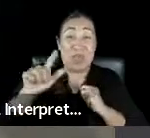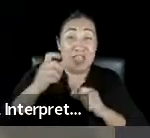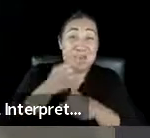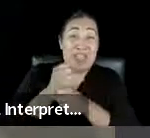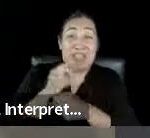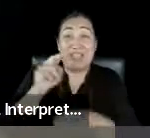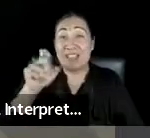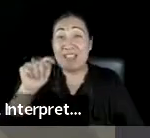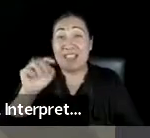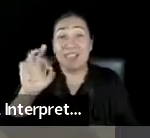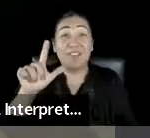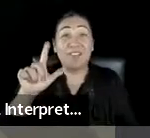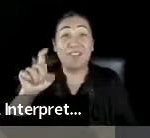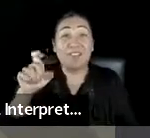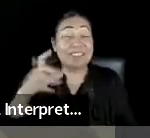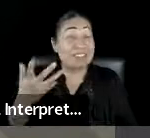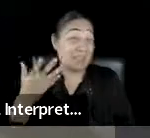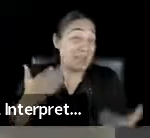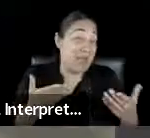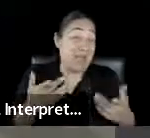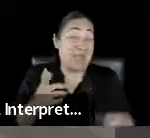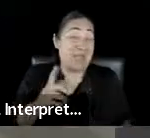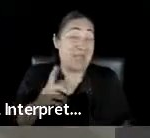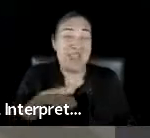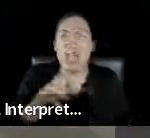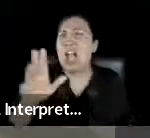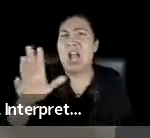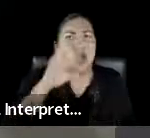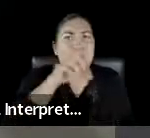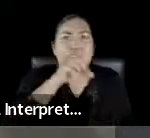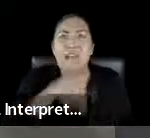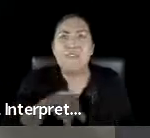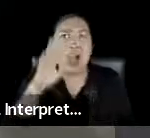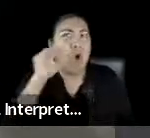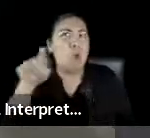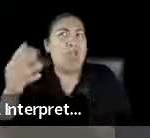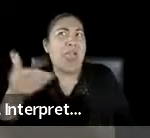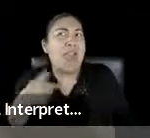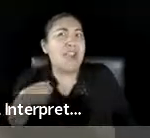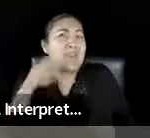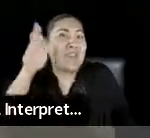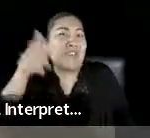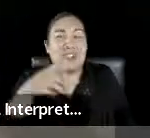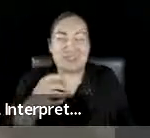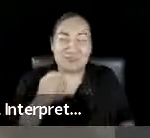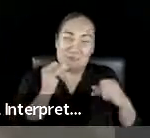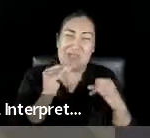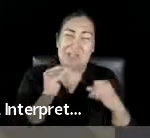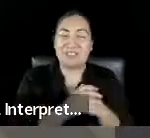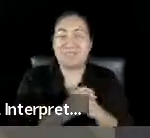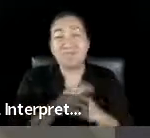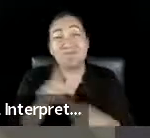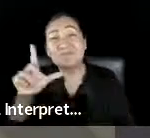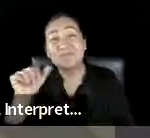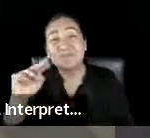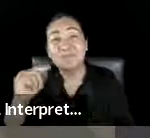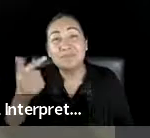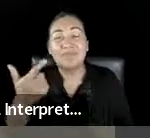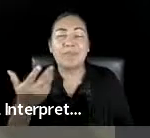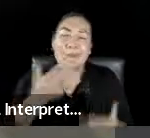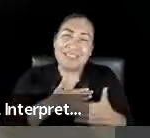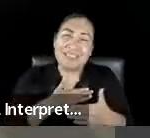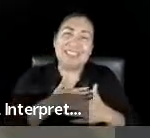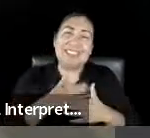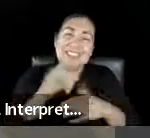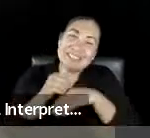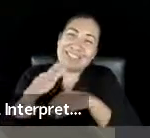them hires me in the future. Me too. Well, Lang, again, please send our love to